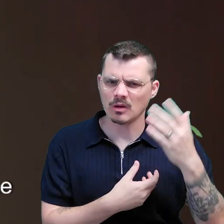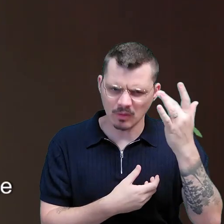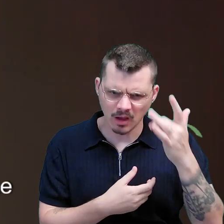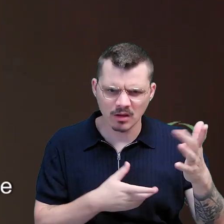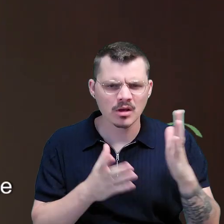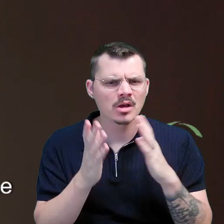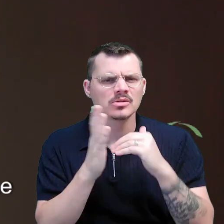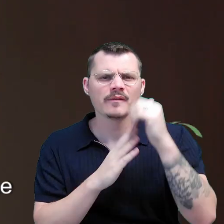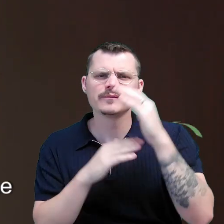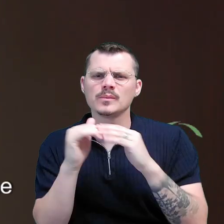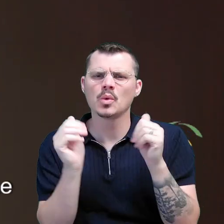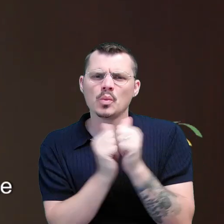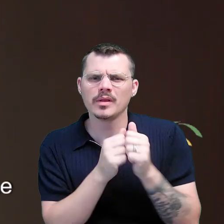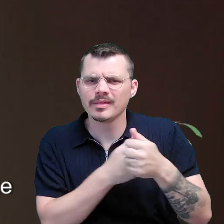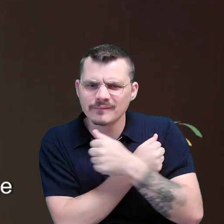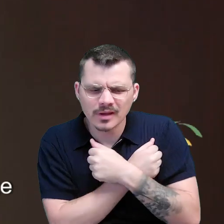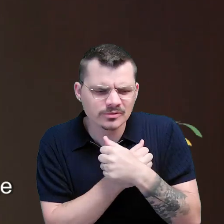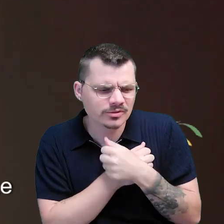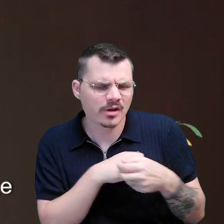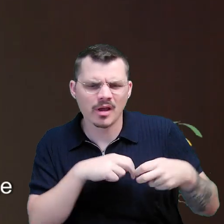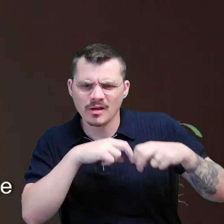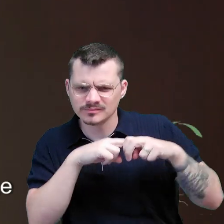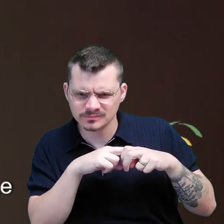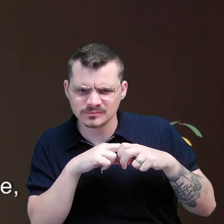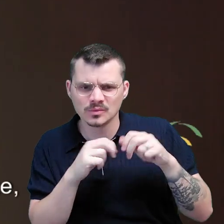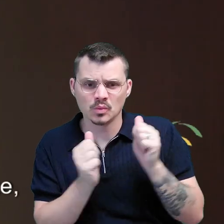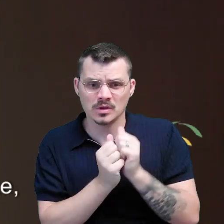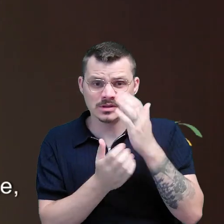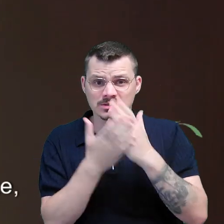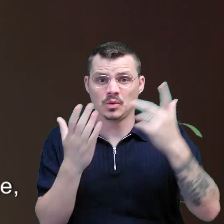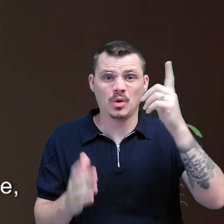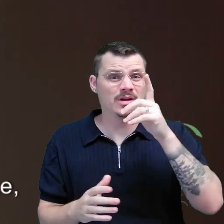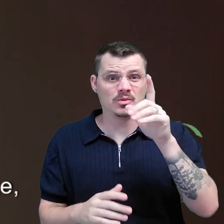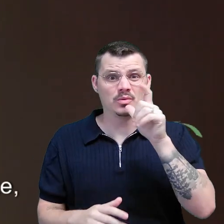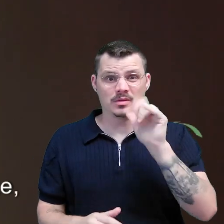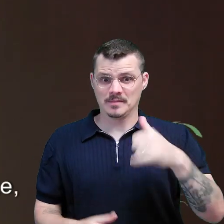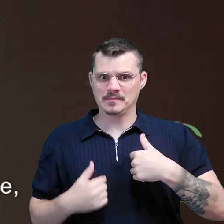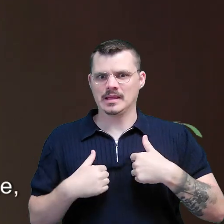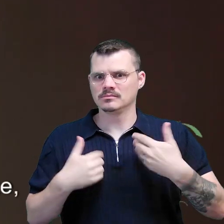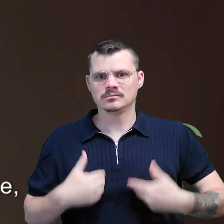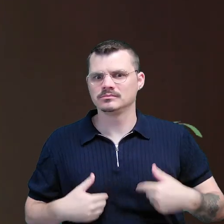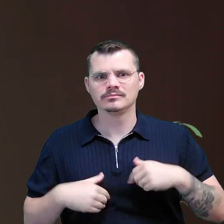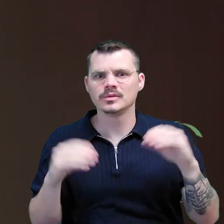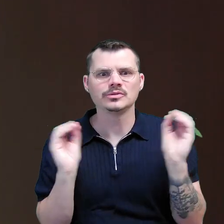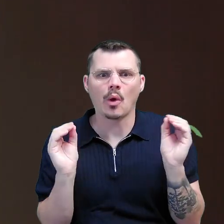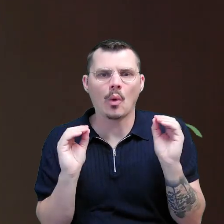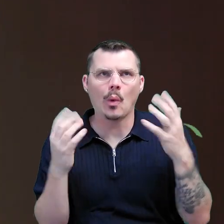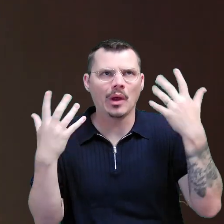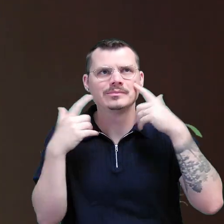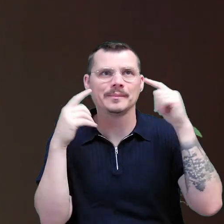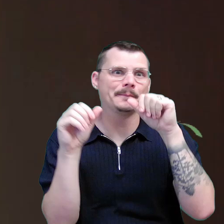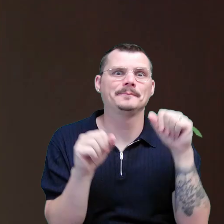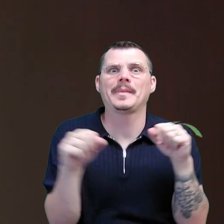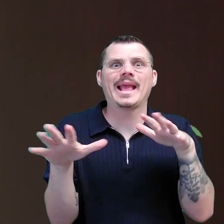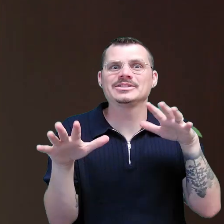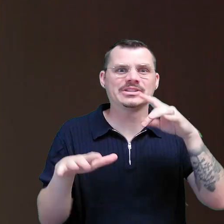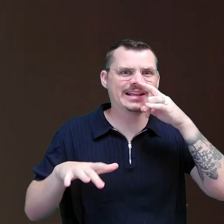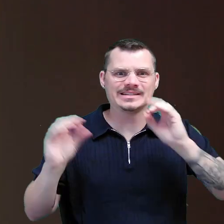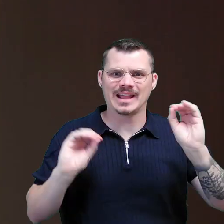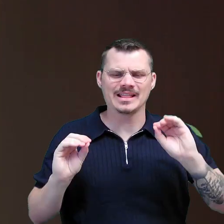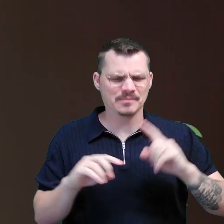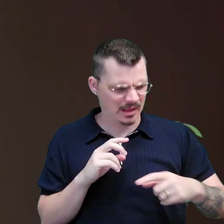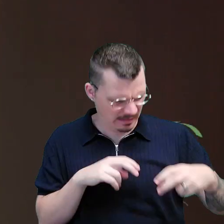comfortable with all this snuggling with somebody like me who doesn't have, cupcake unicorn magic dust.